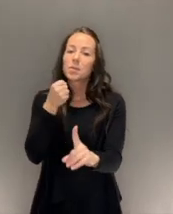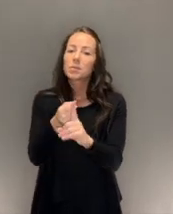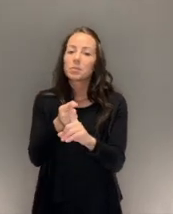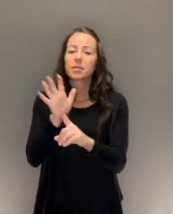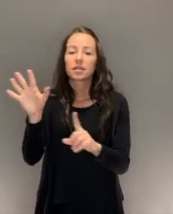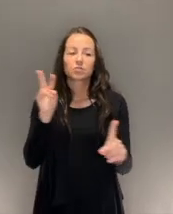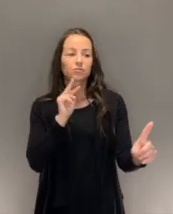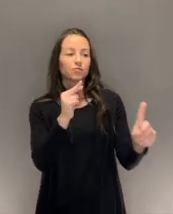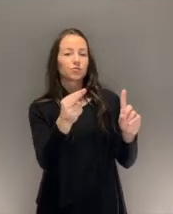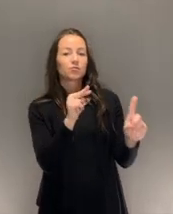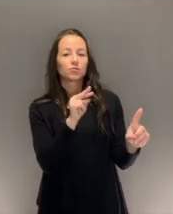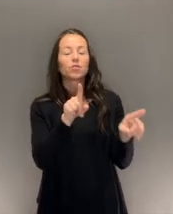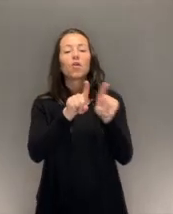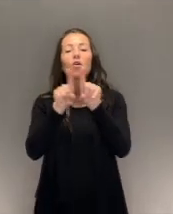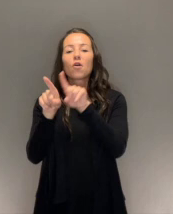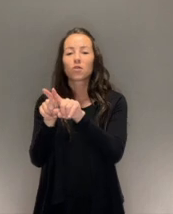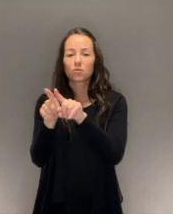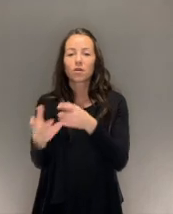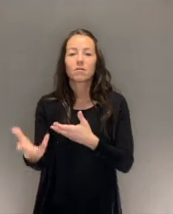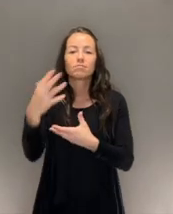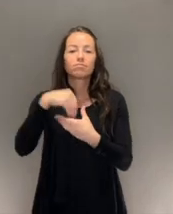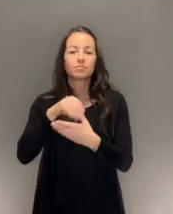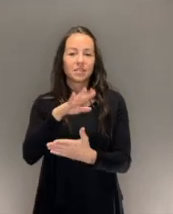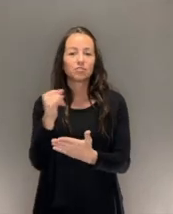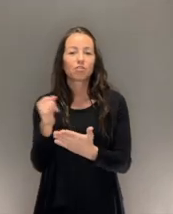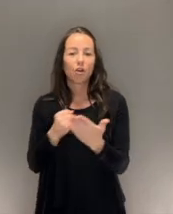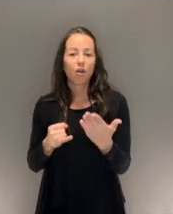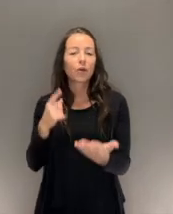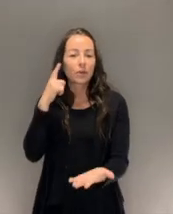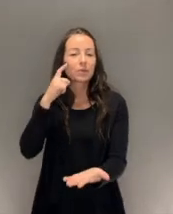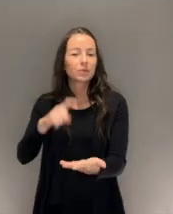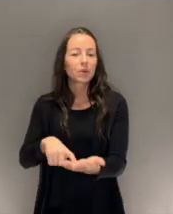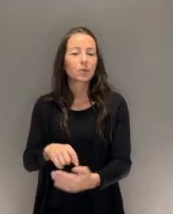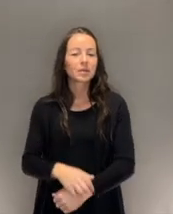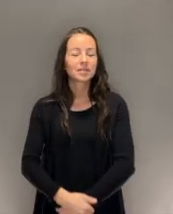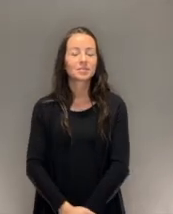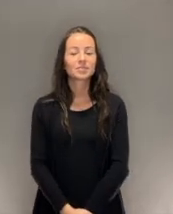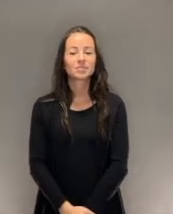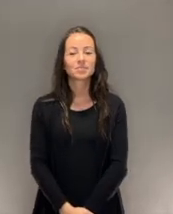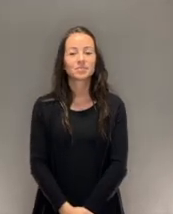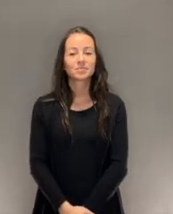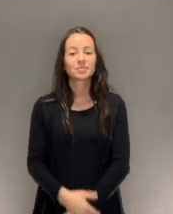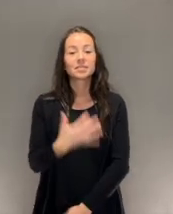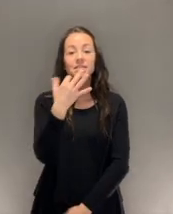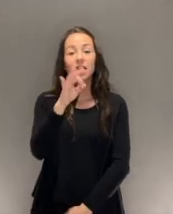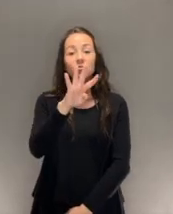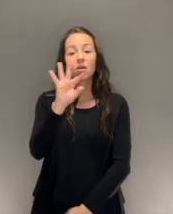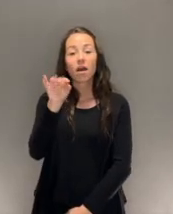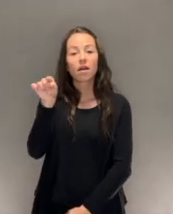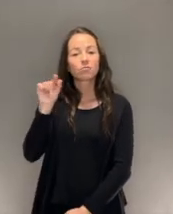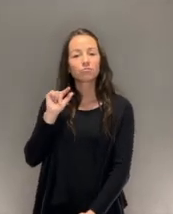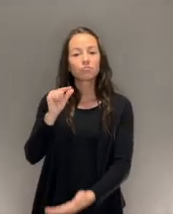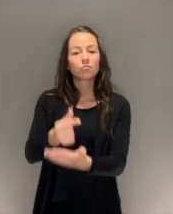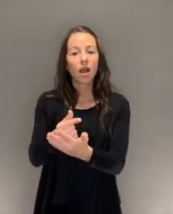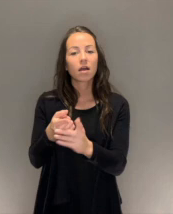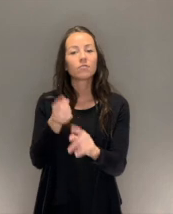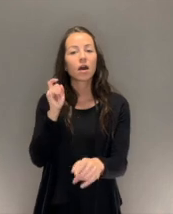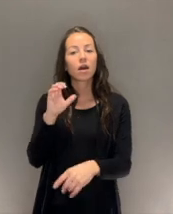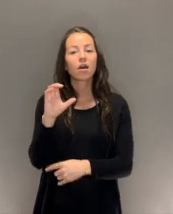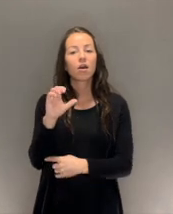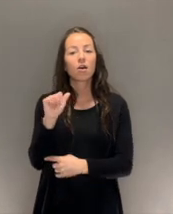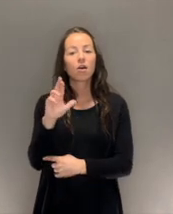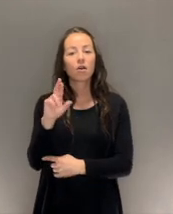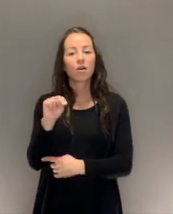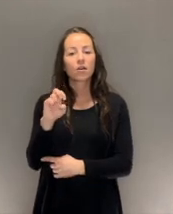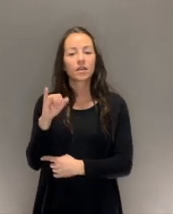the world as well. And I think you'll see that as we talk more about his art. In 1949, he graduated from the